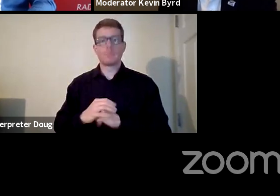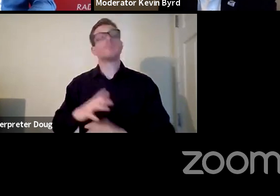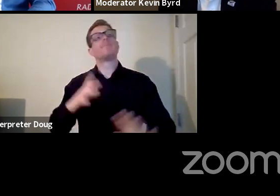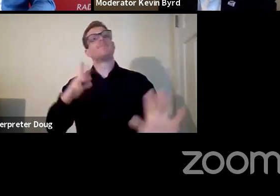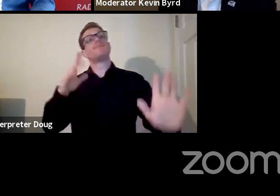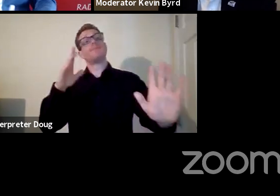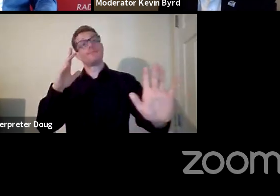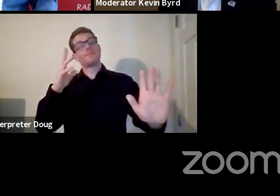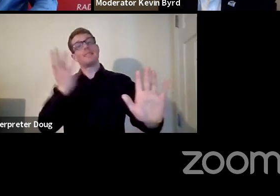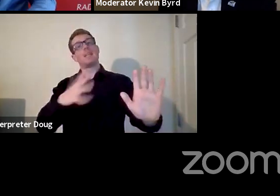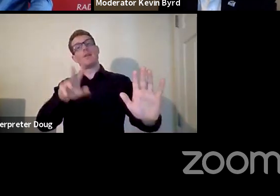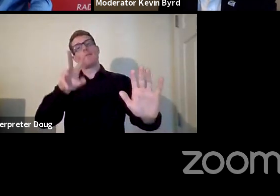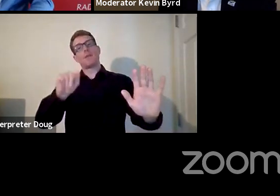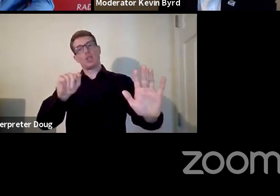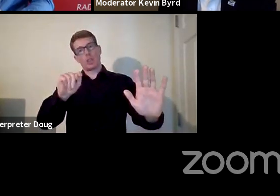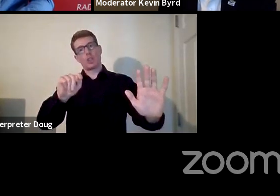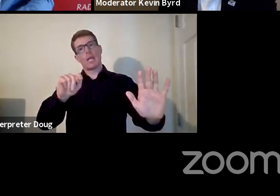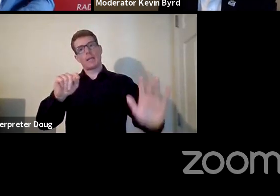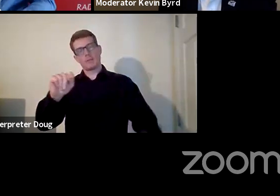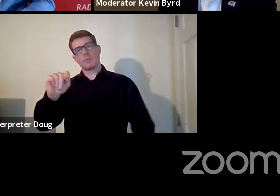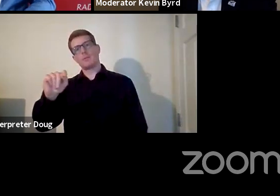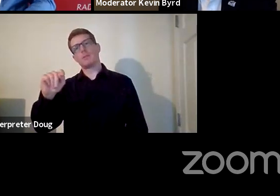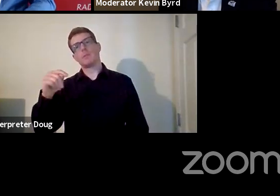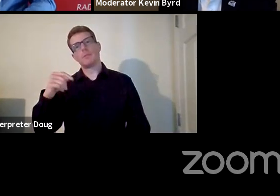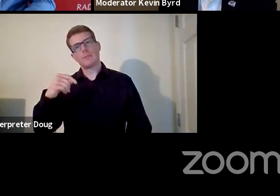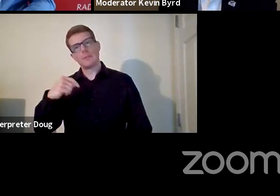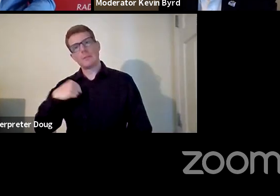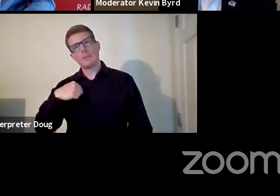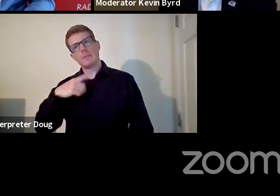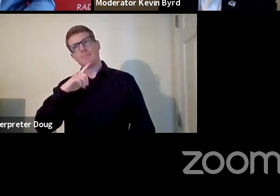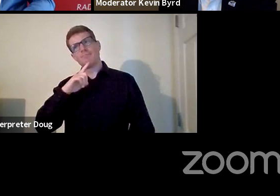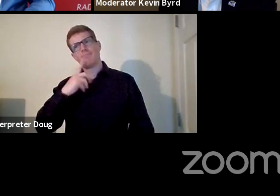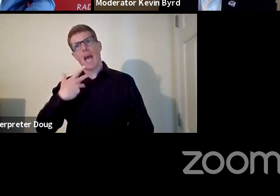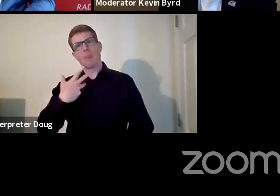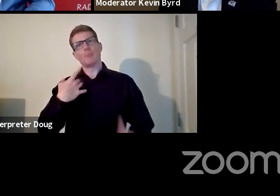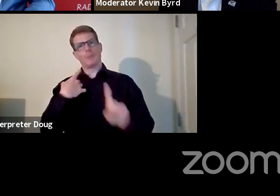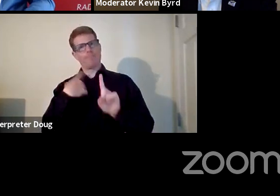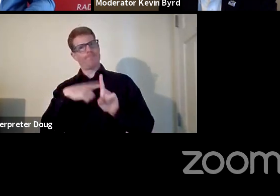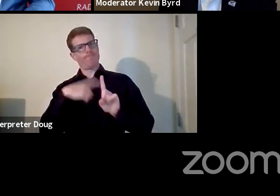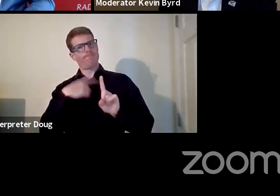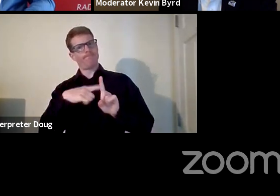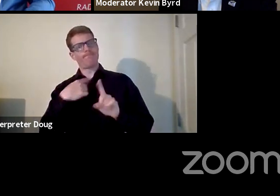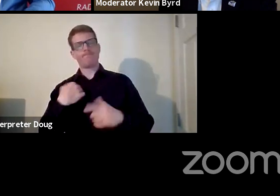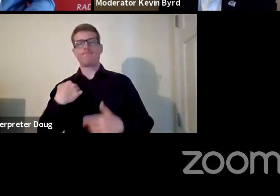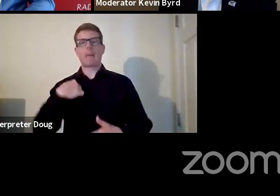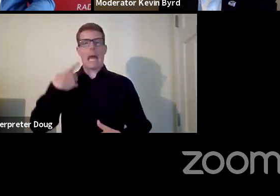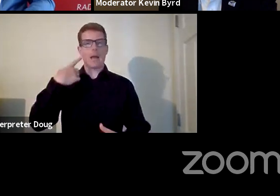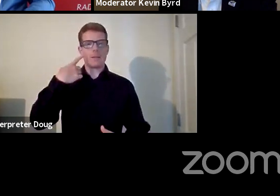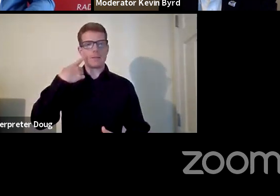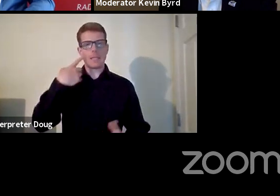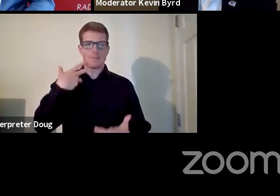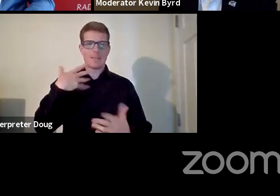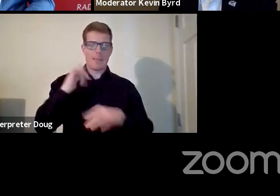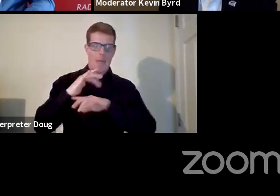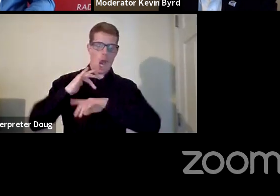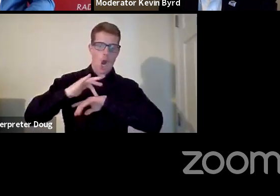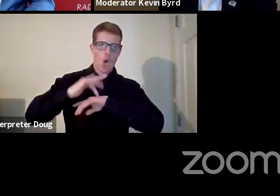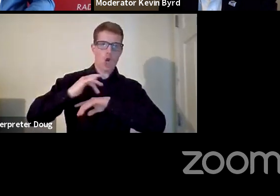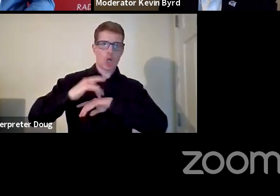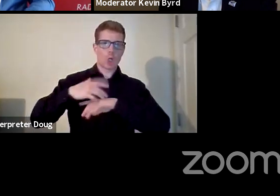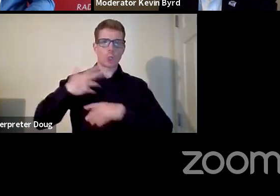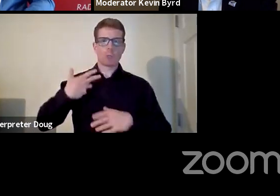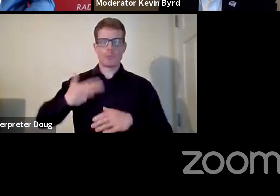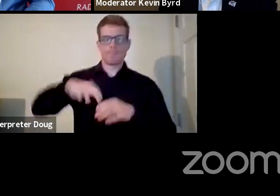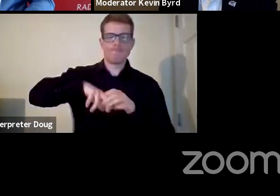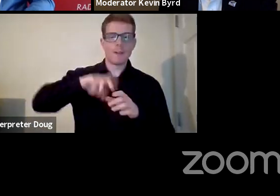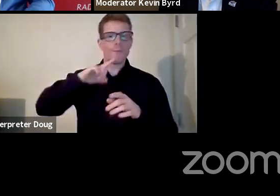optimistic. Early onboarding of some of our student athletes over the summer has gone well. And I just talked to our athletic director today